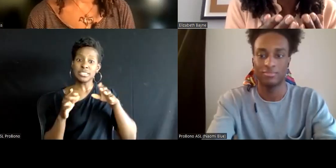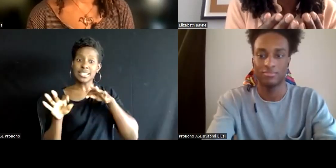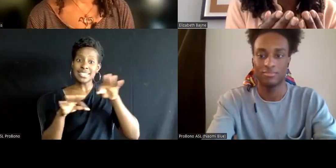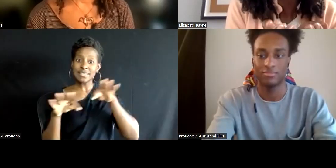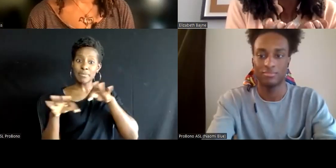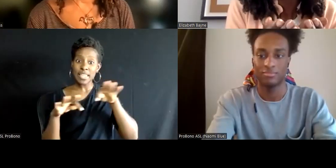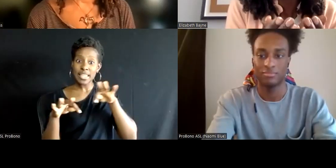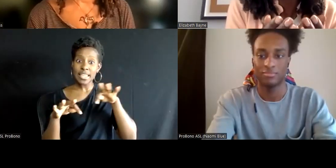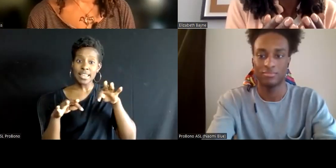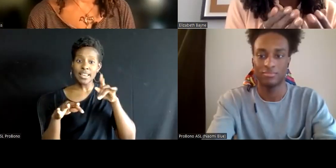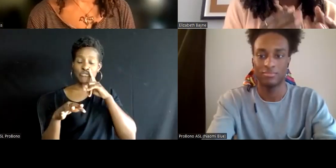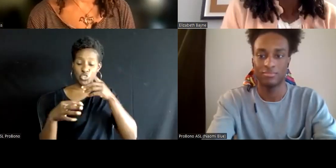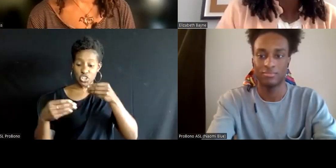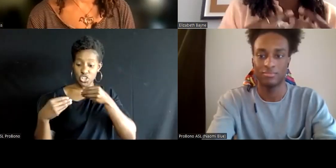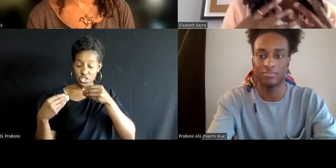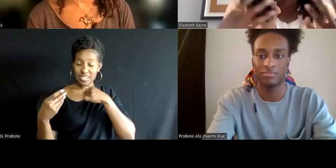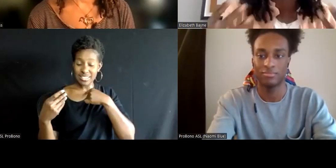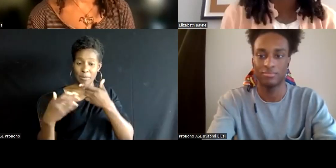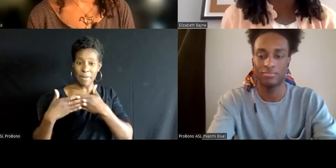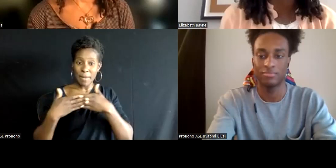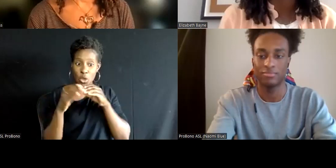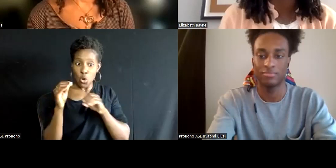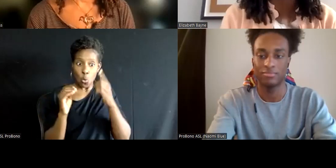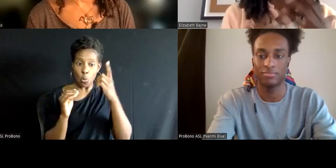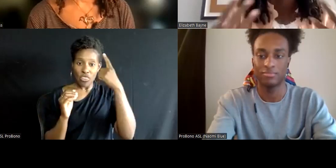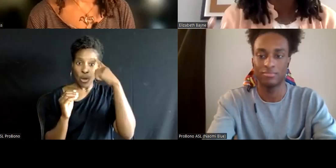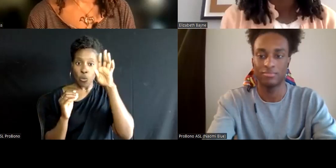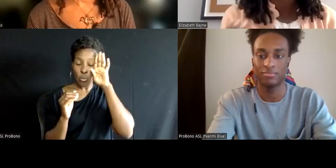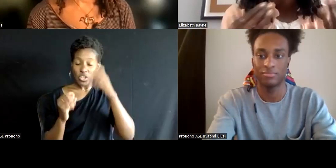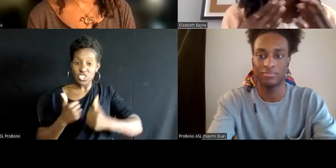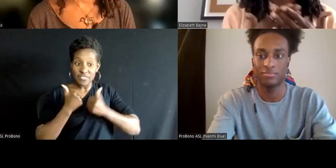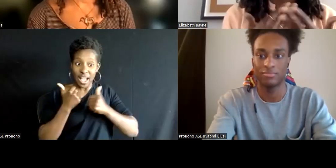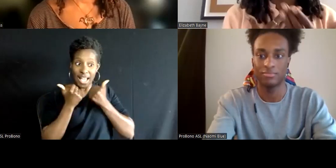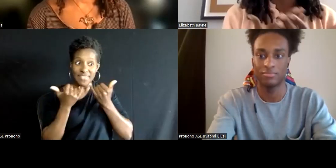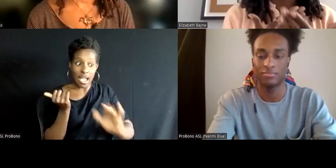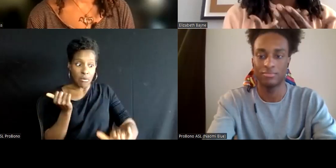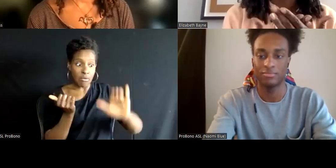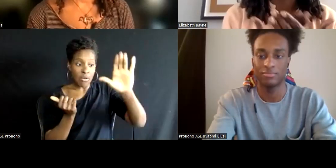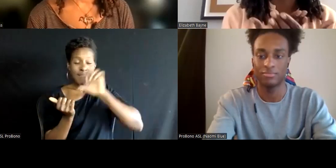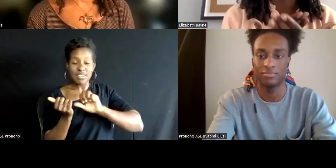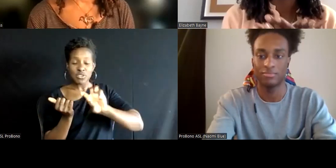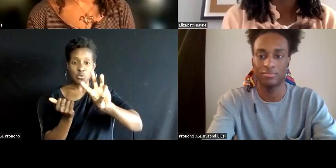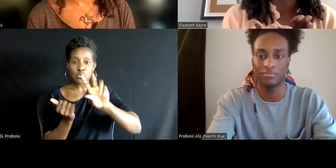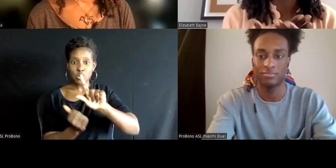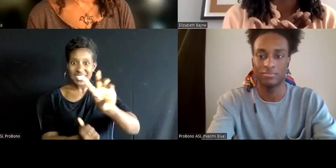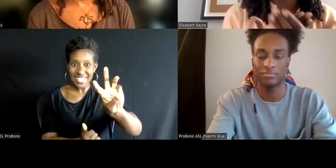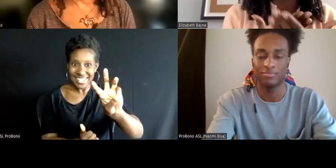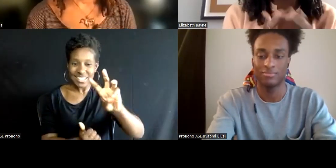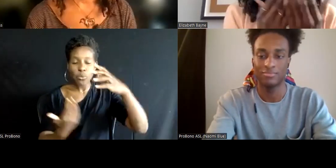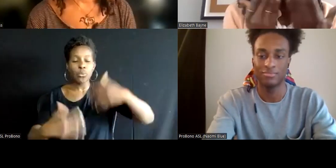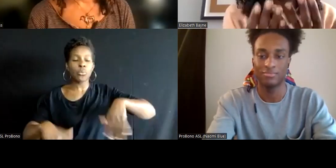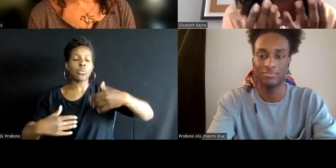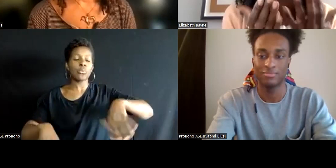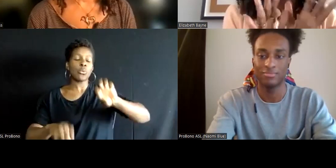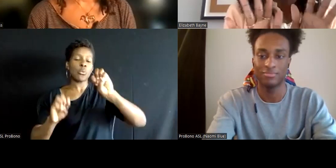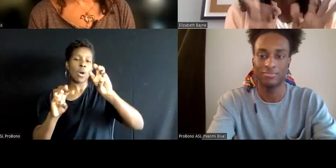was going to survive. Yeah. And then you're saying now that she's 26, and like, just a testament to Wilhelmina and Black